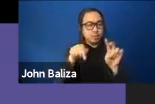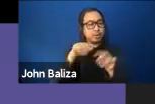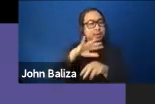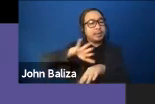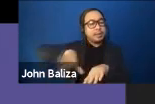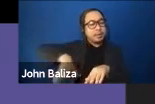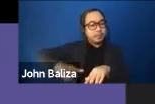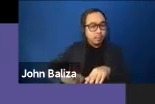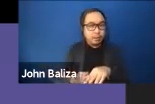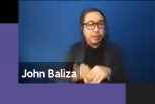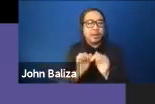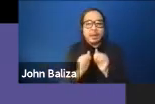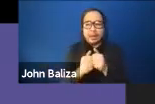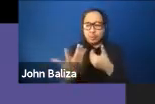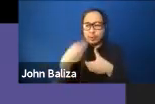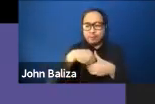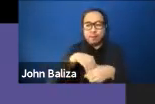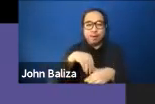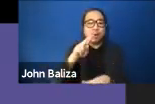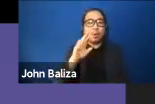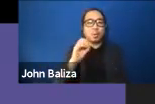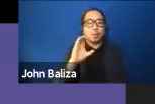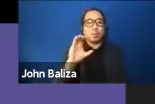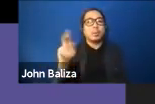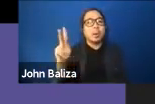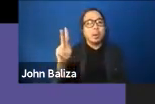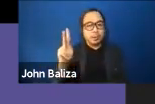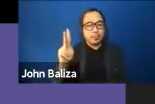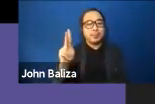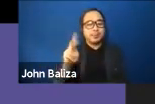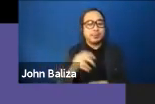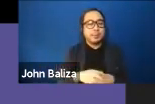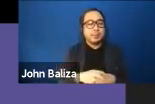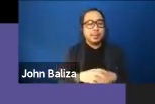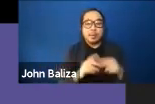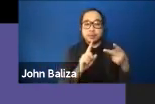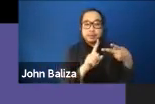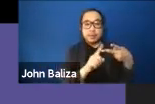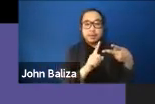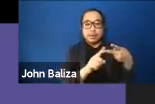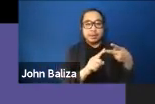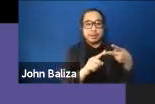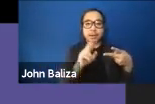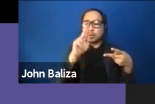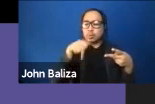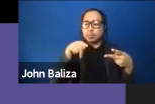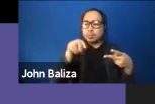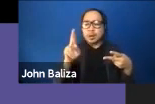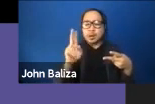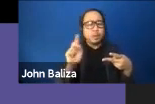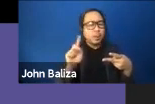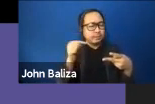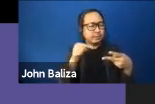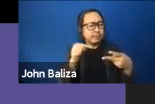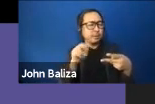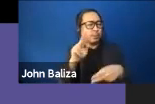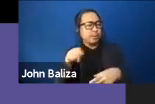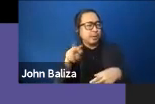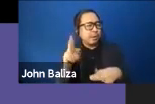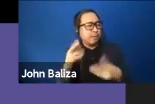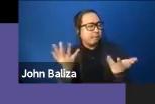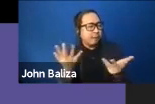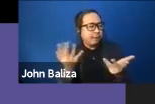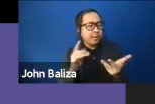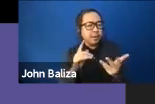it. Second, we will look to the UPR itself, what is it and why we use it.